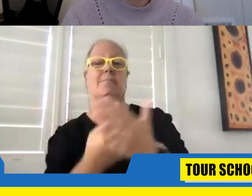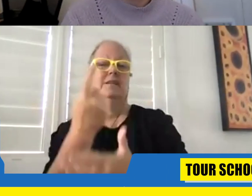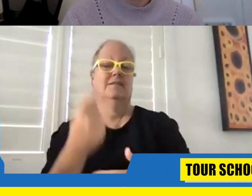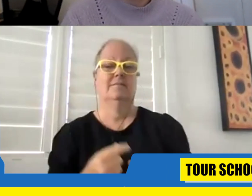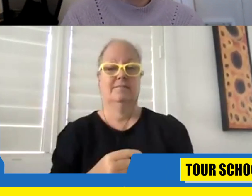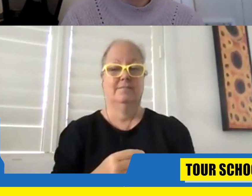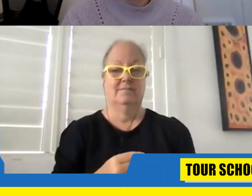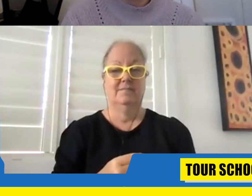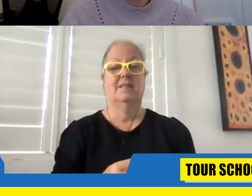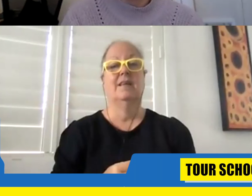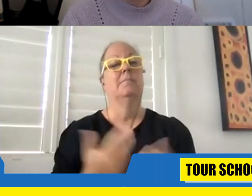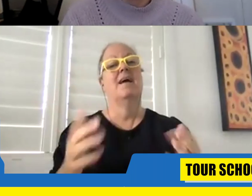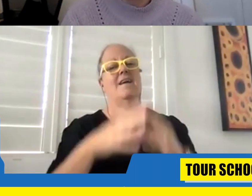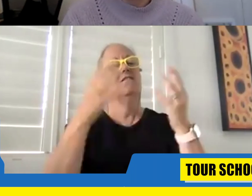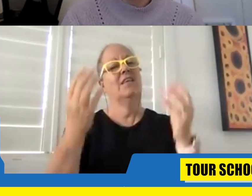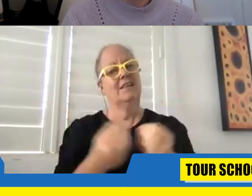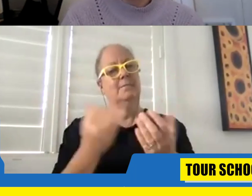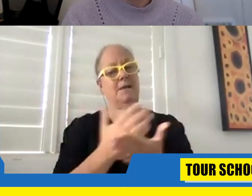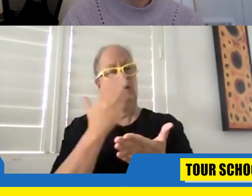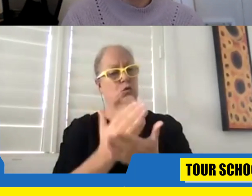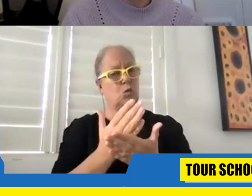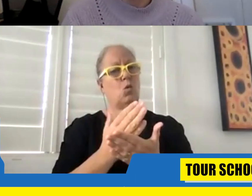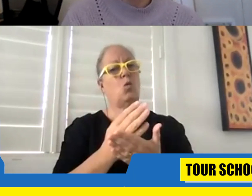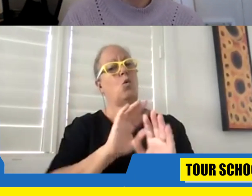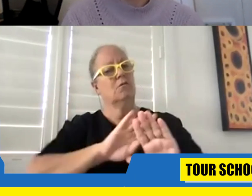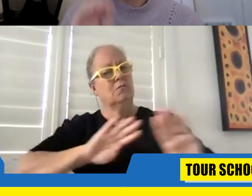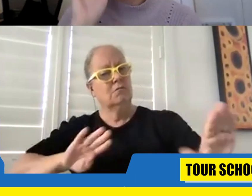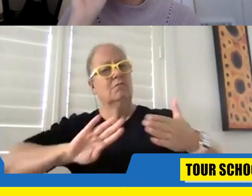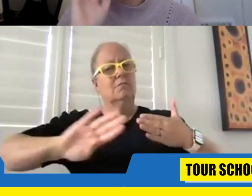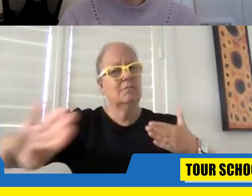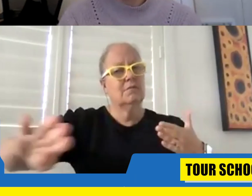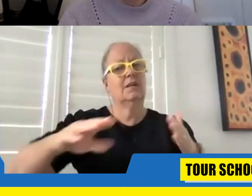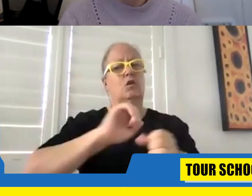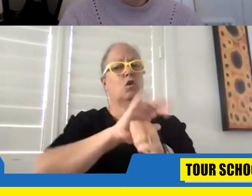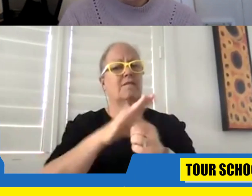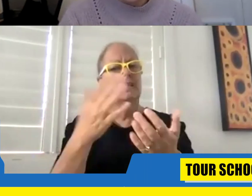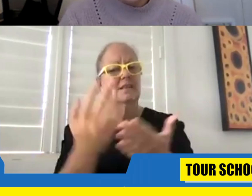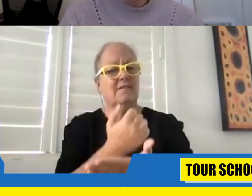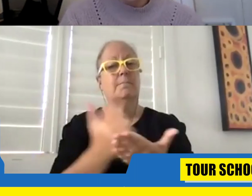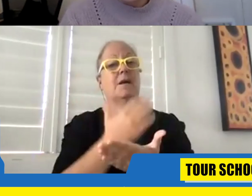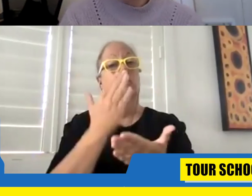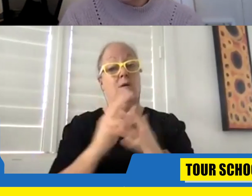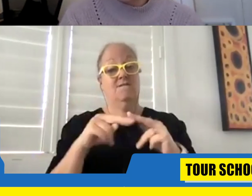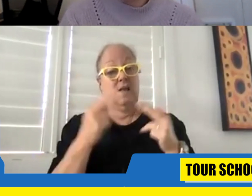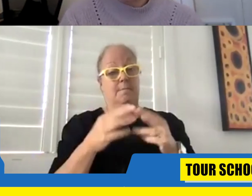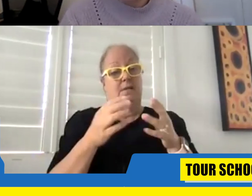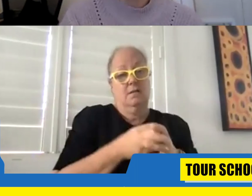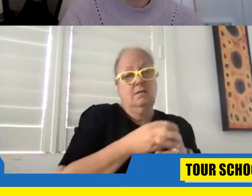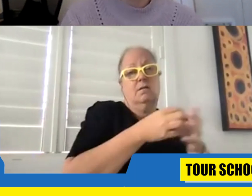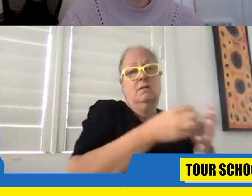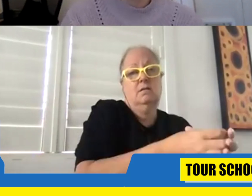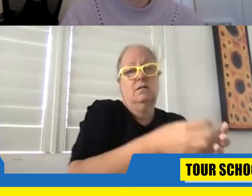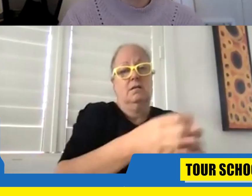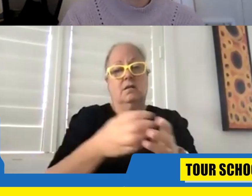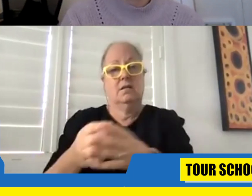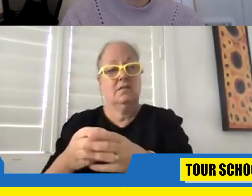all very COVID safe, of course, and keeping their distance. And one of the big issues was keeping family groups within family groups, and the audience, they were extremely